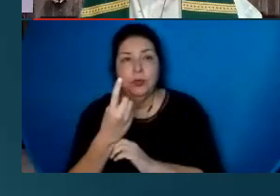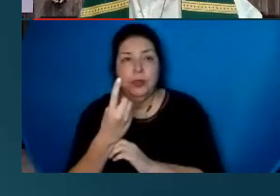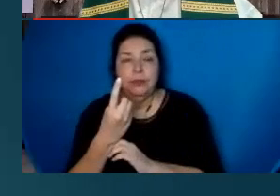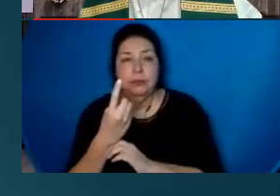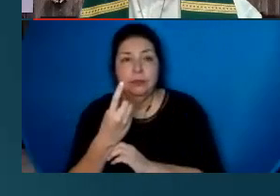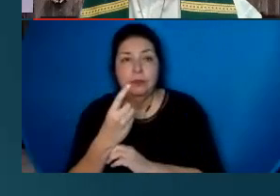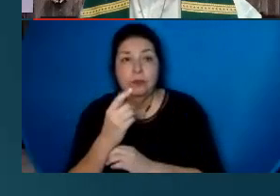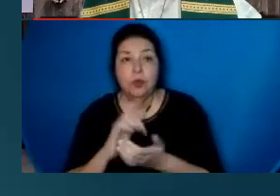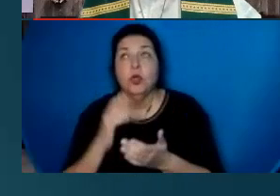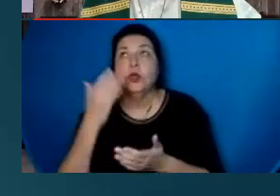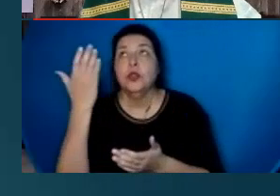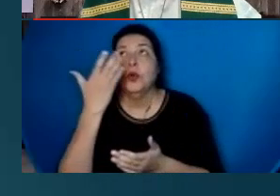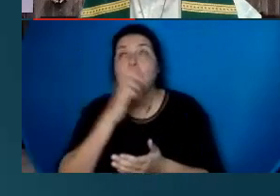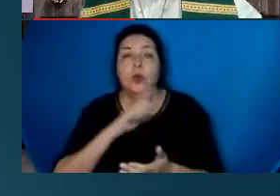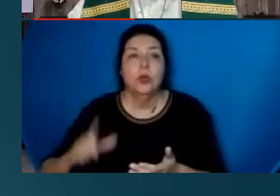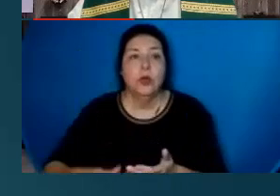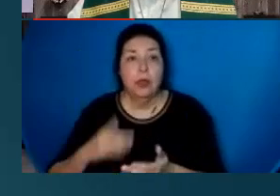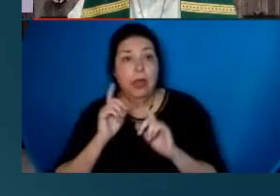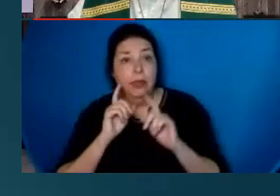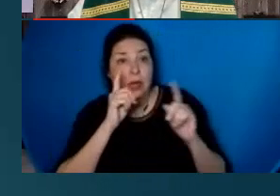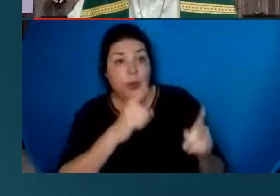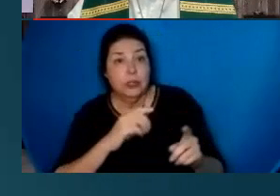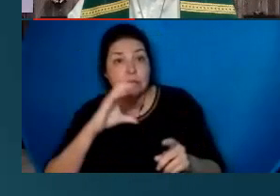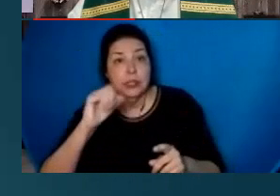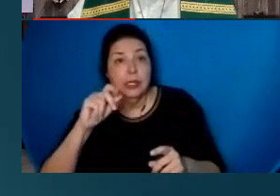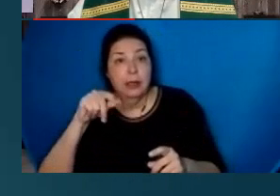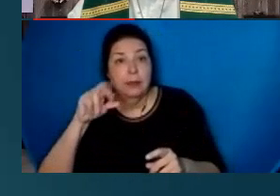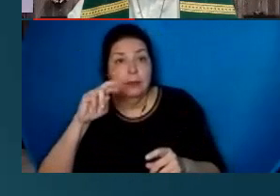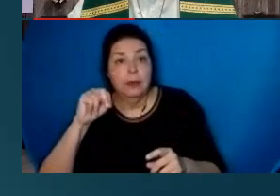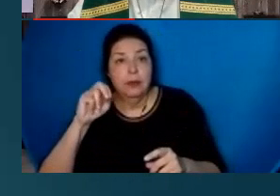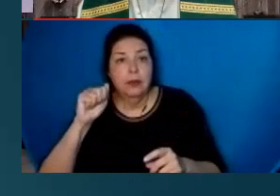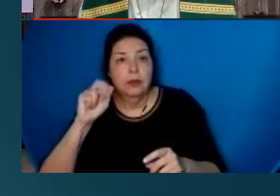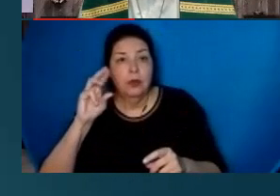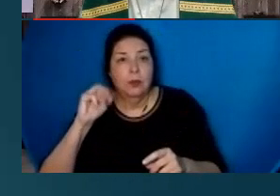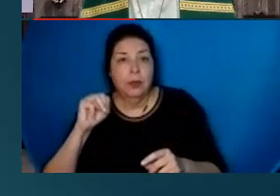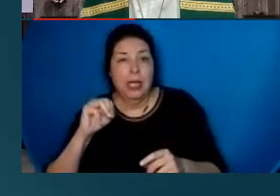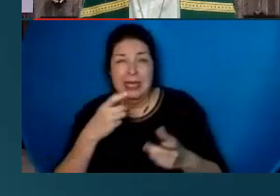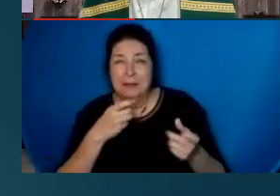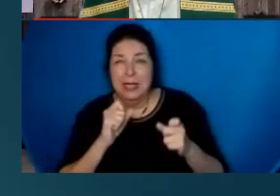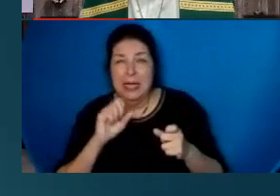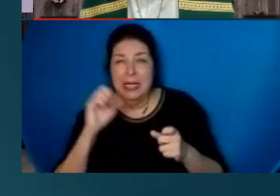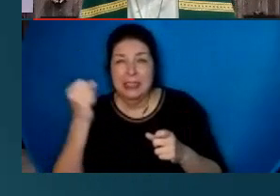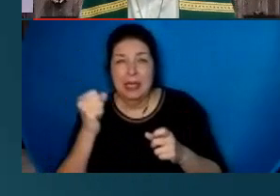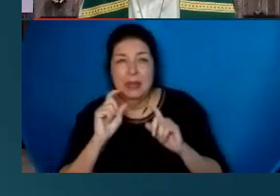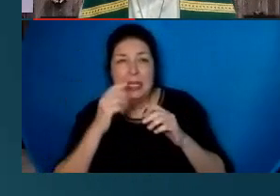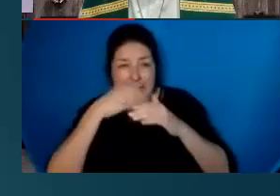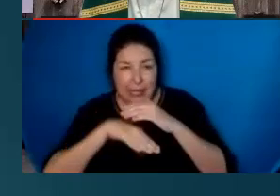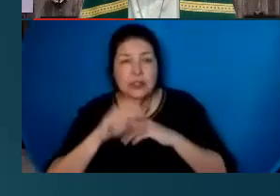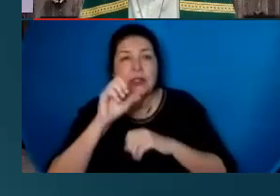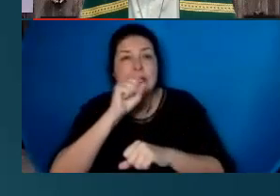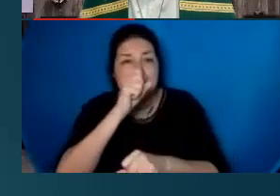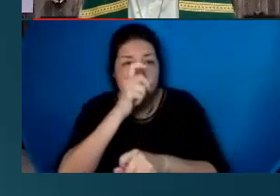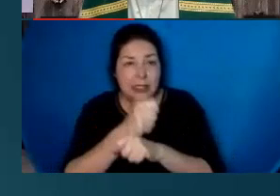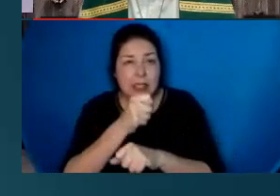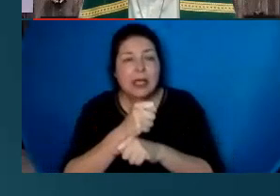And they went to Capernaum, and immediately on the Sabbath he entered the synagogue and was teaching. And they were astonished at his